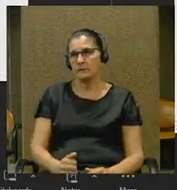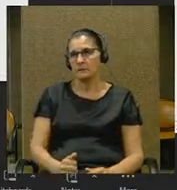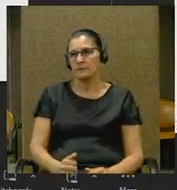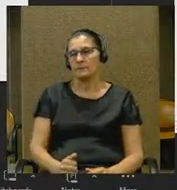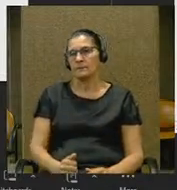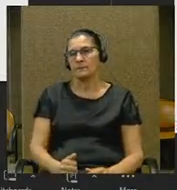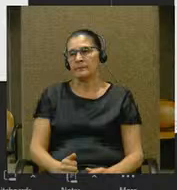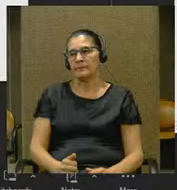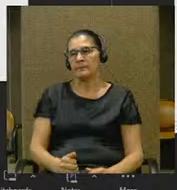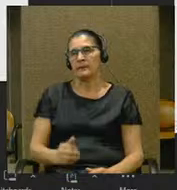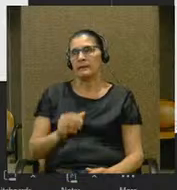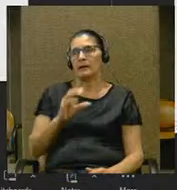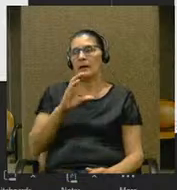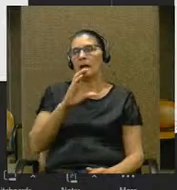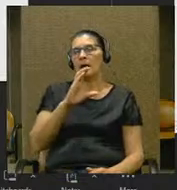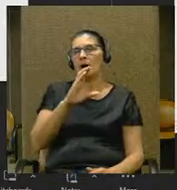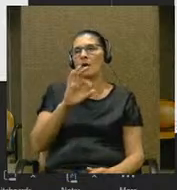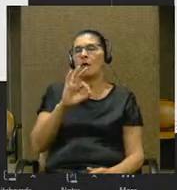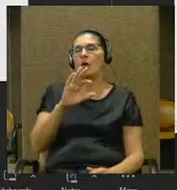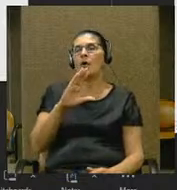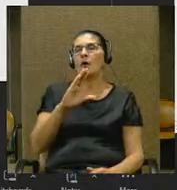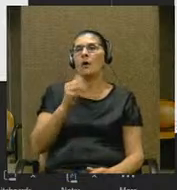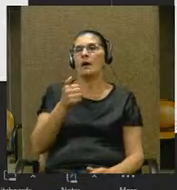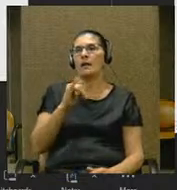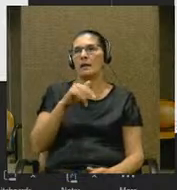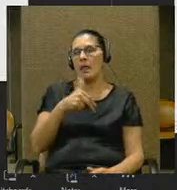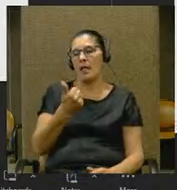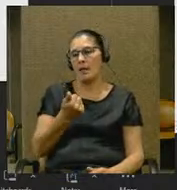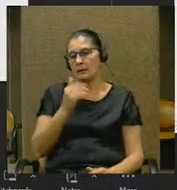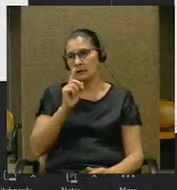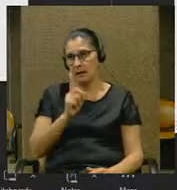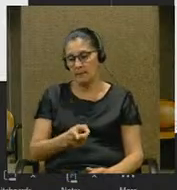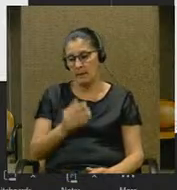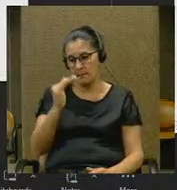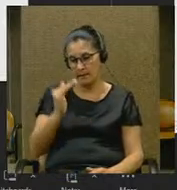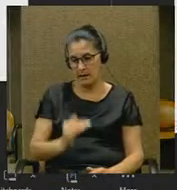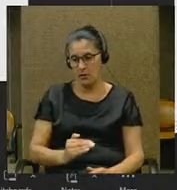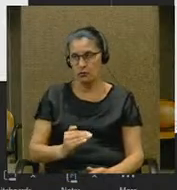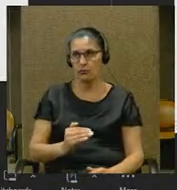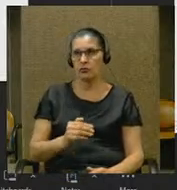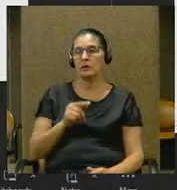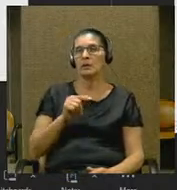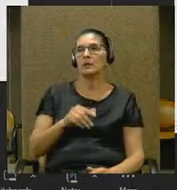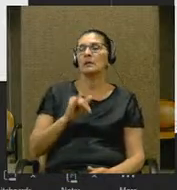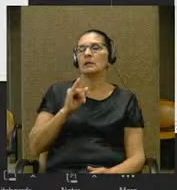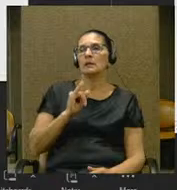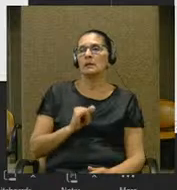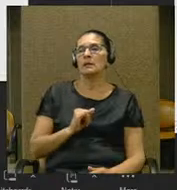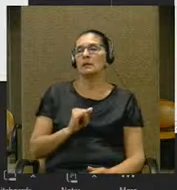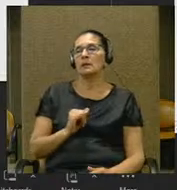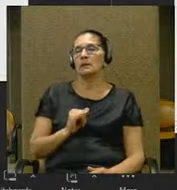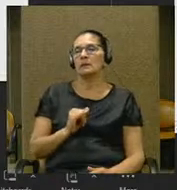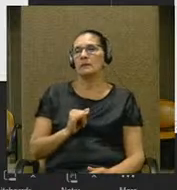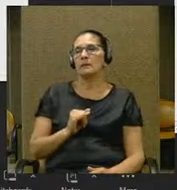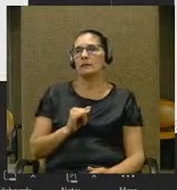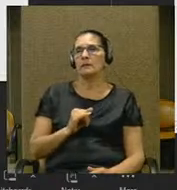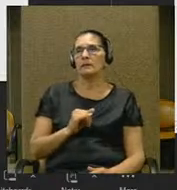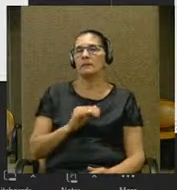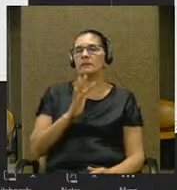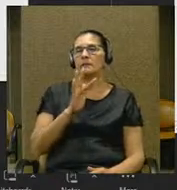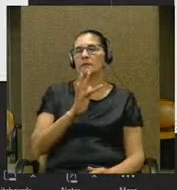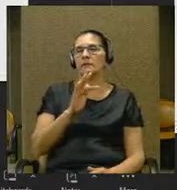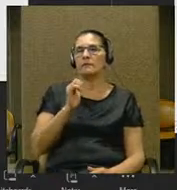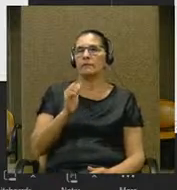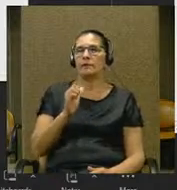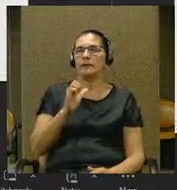Cocaine has also declined, but at the same time, methamphetamine has been increasing. And